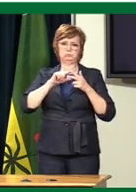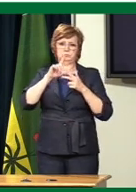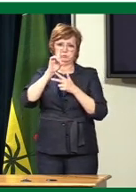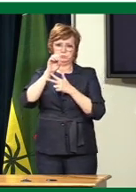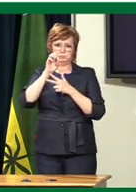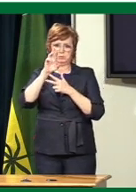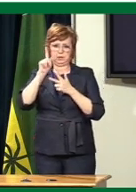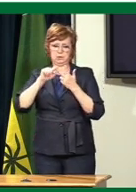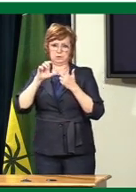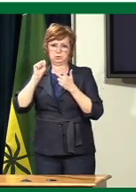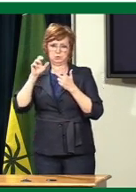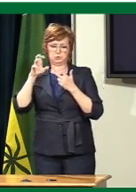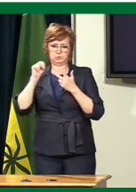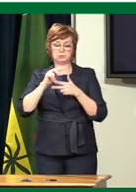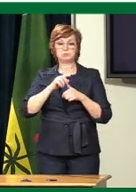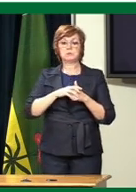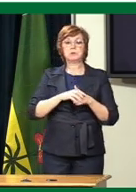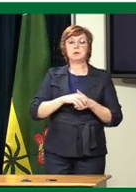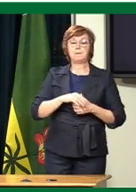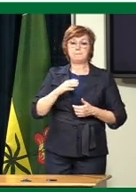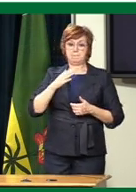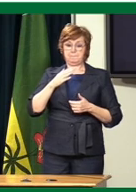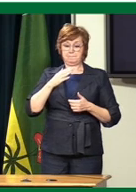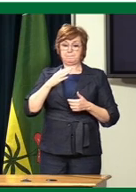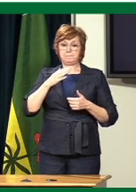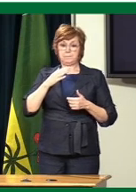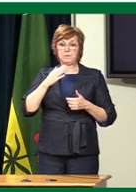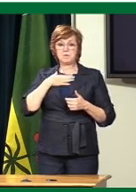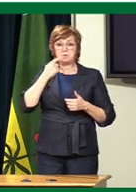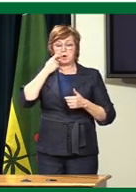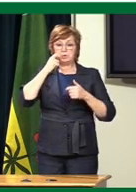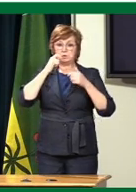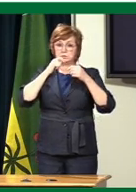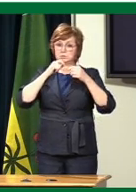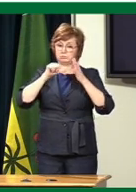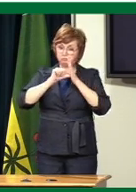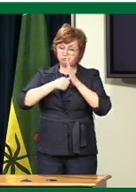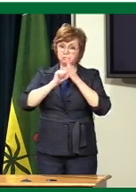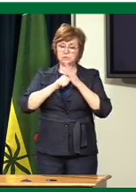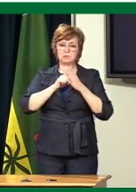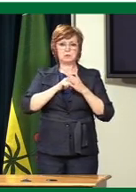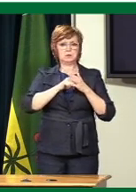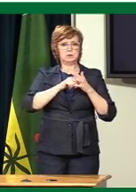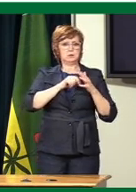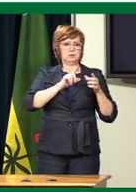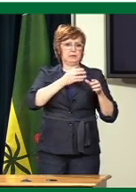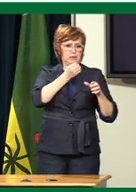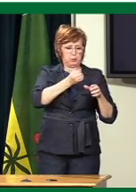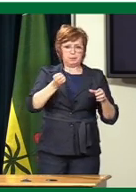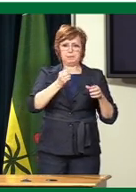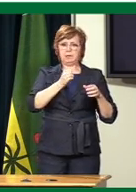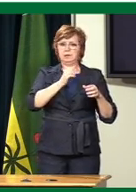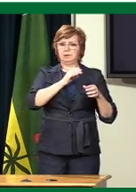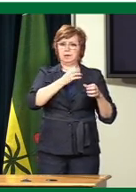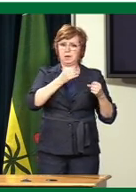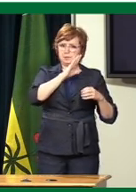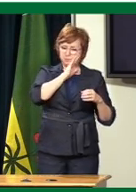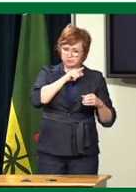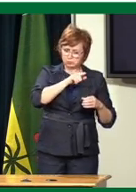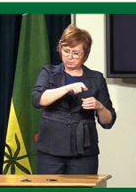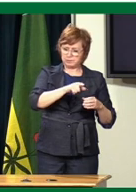presentation is with respect to our physical capacity, whether that's PPE equipment, the number of beds in the